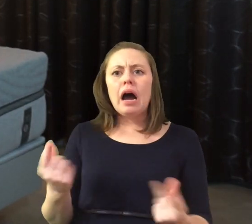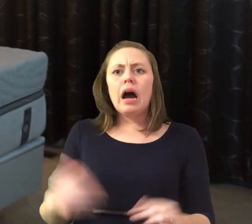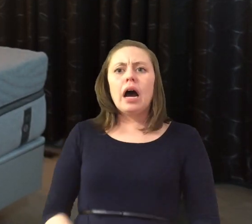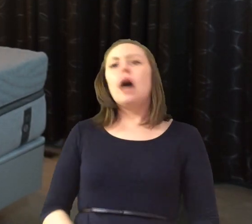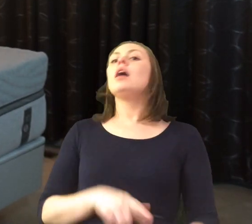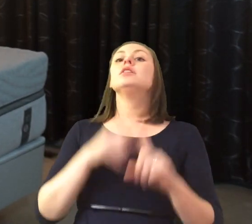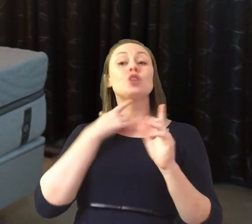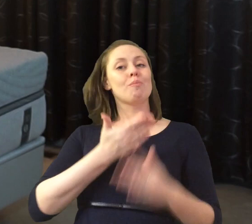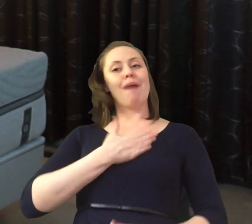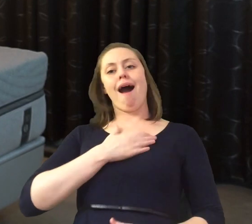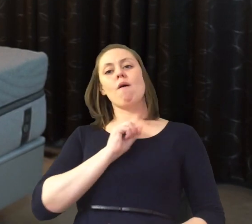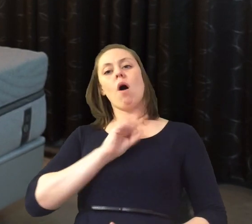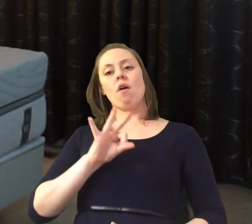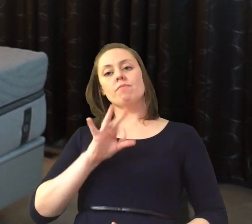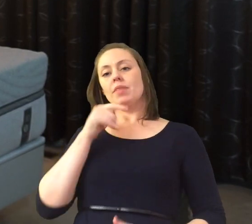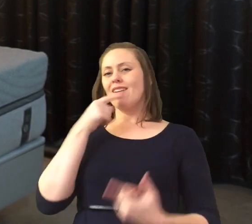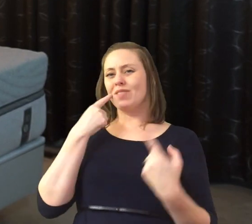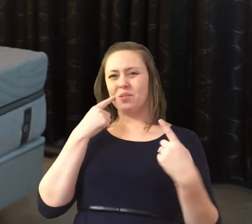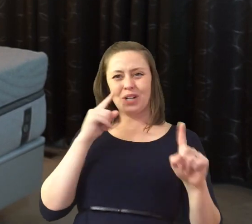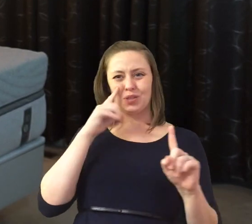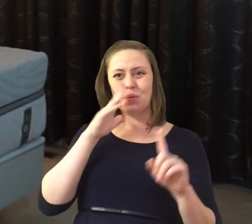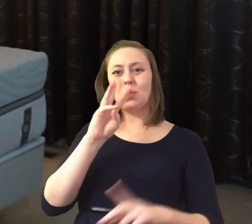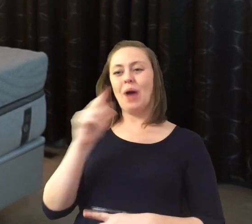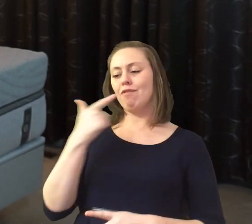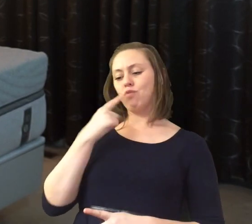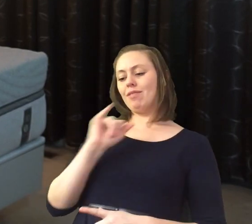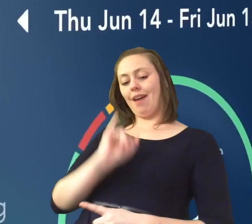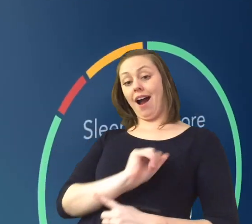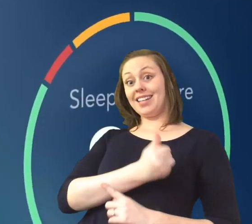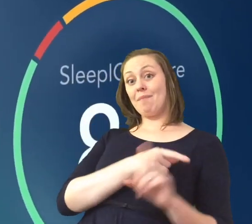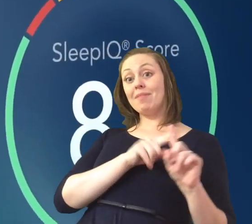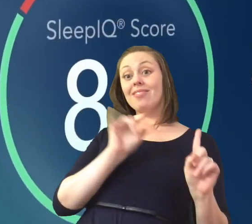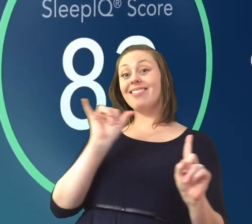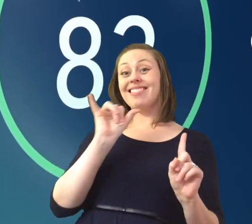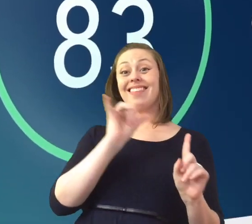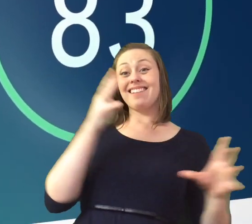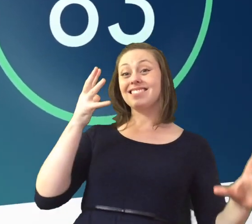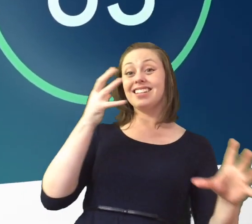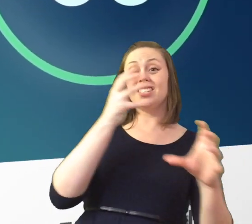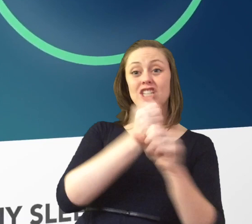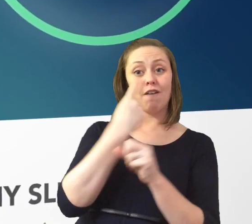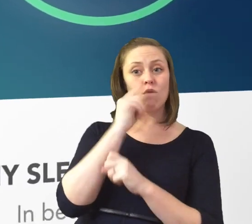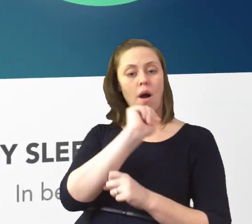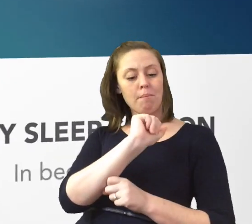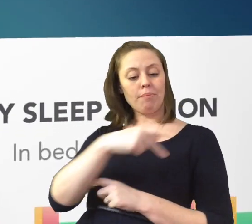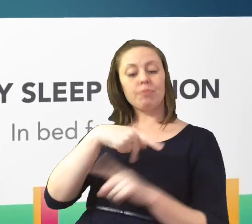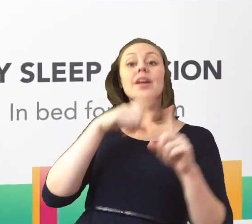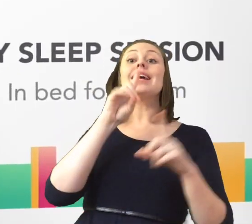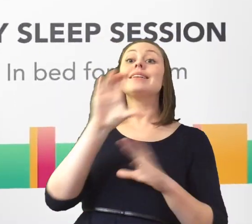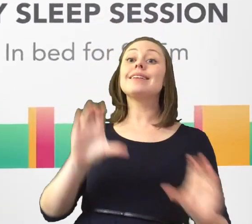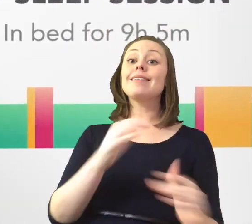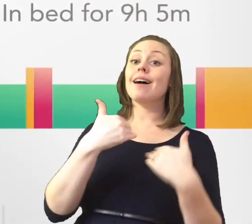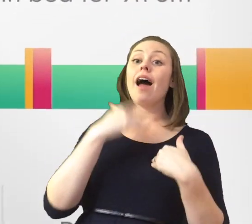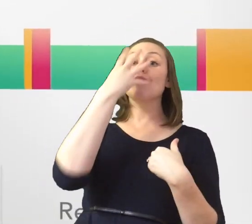on? So I turned mine off. I don't think it works really well for the i10. That's pretty much the gist of the app. It does do